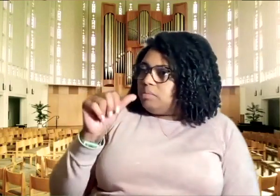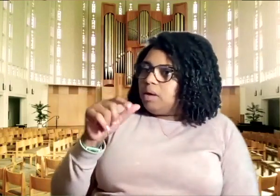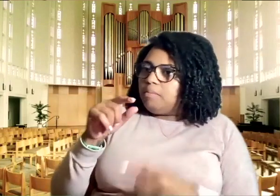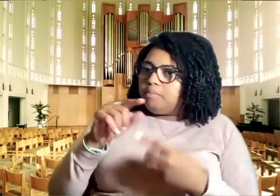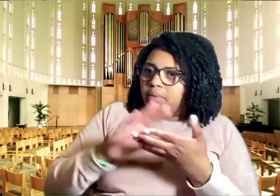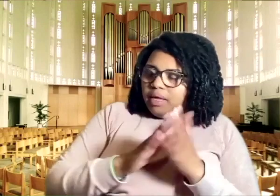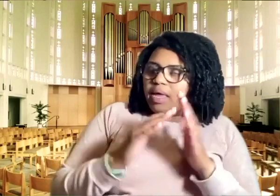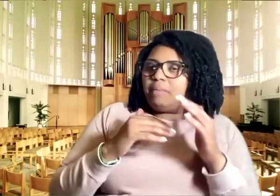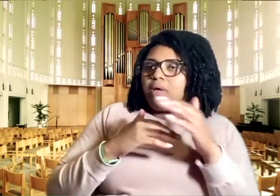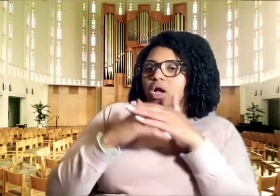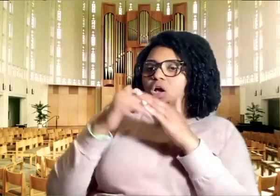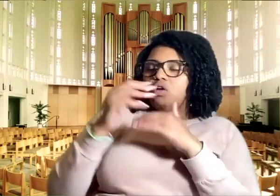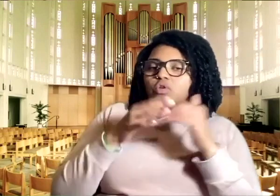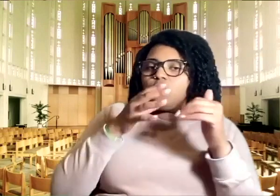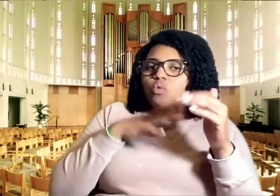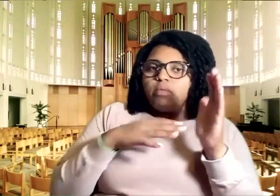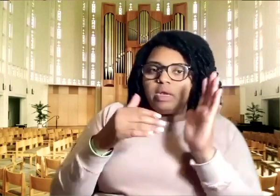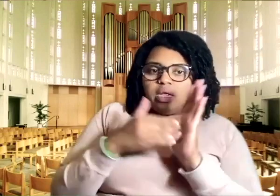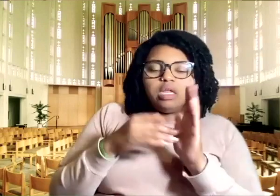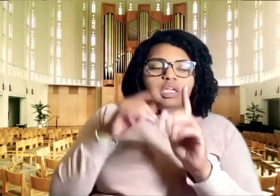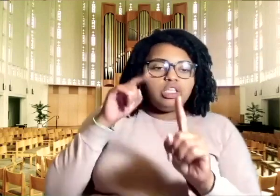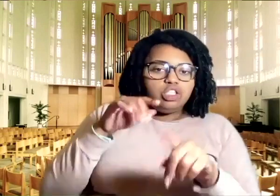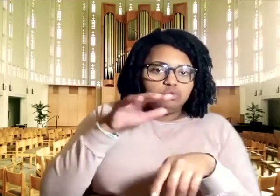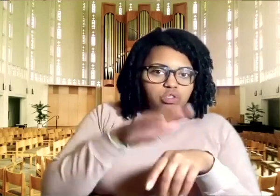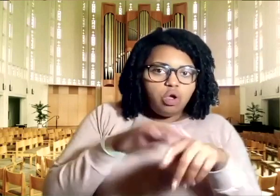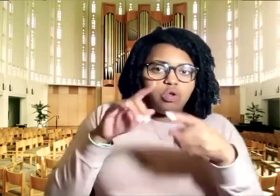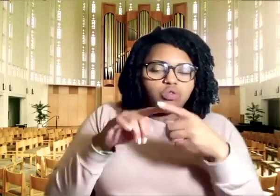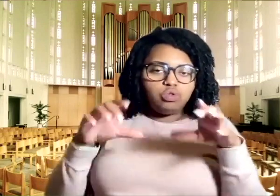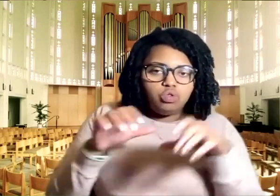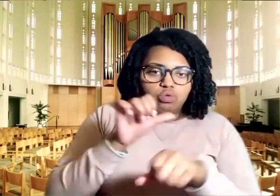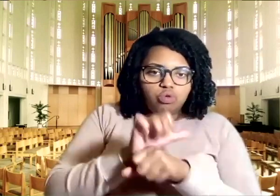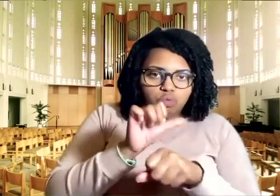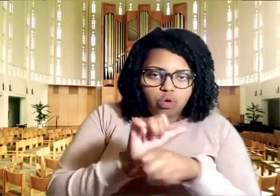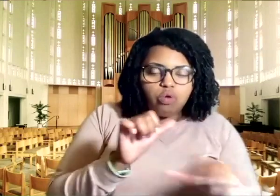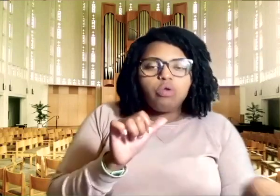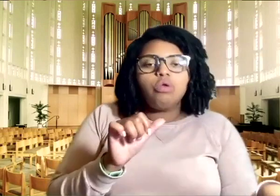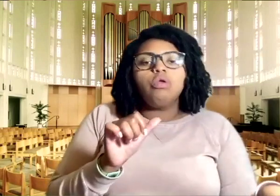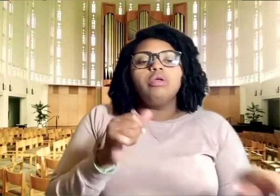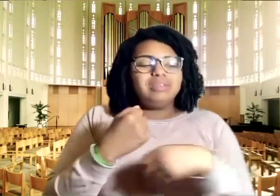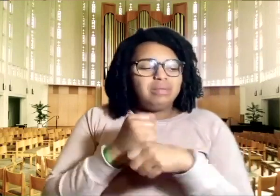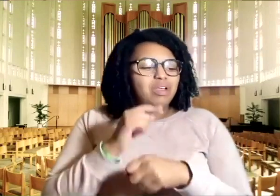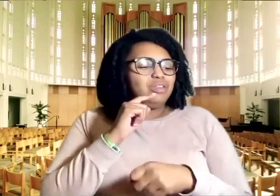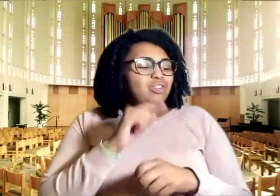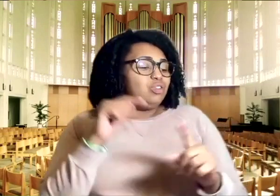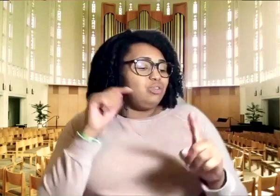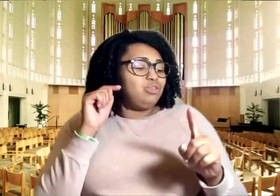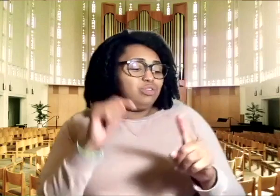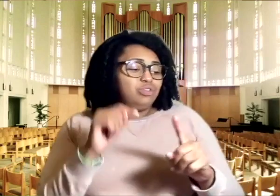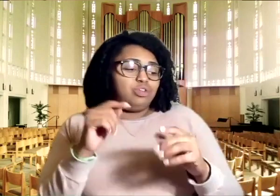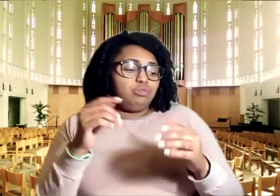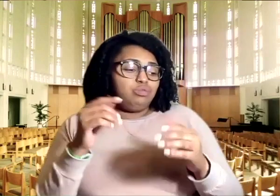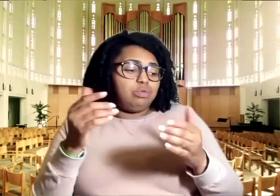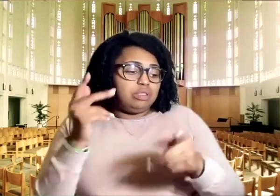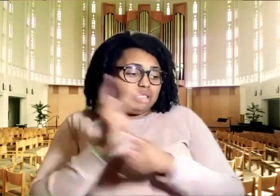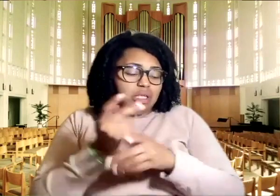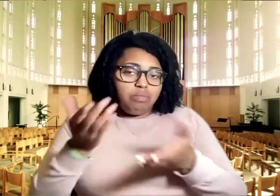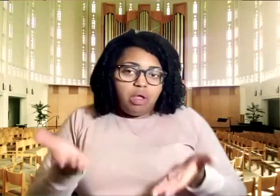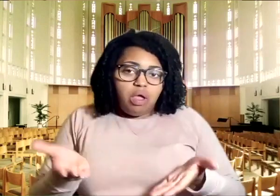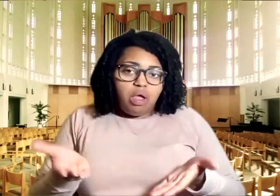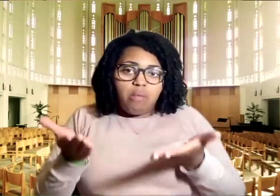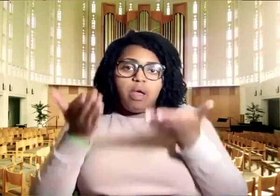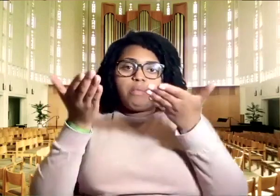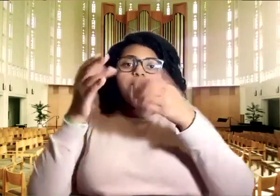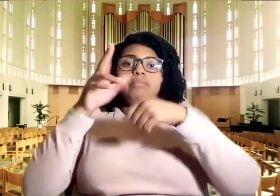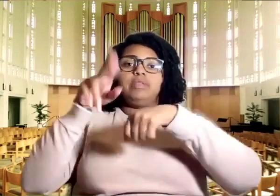and she was called to do the work to make sure that she was upholding the nation.